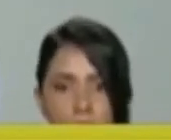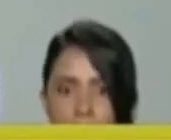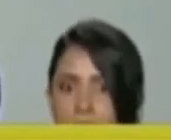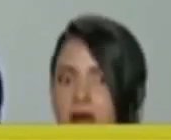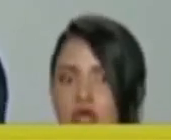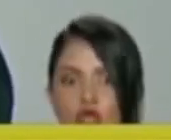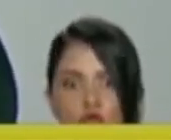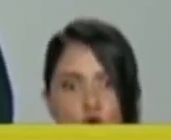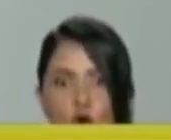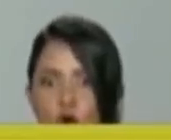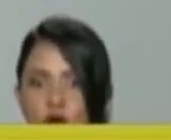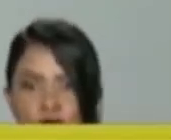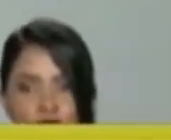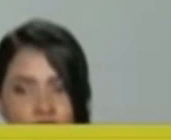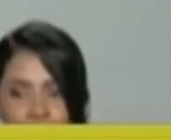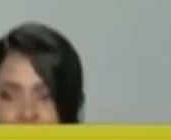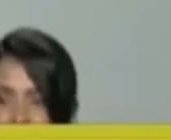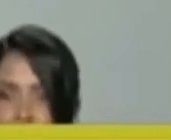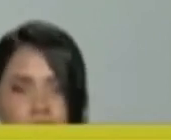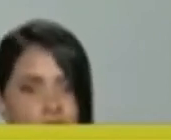Venezuela is suffering